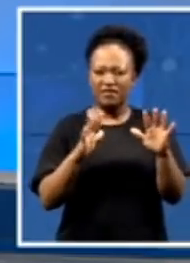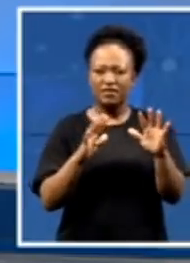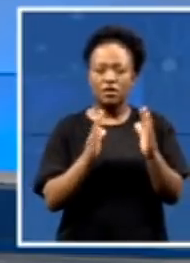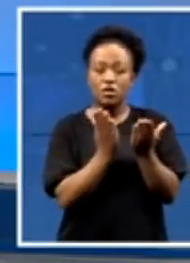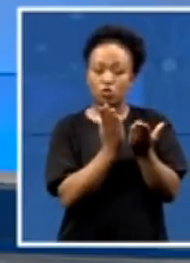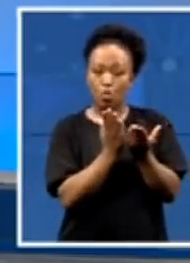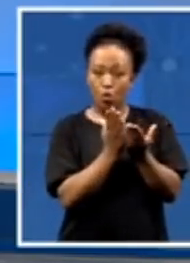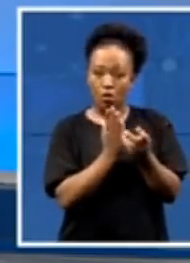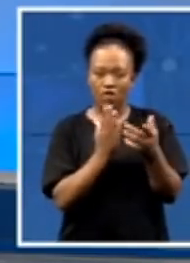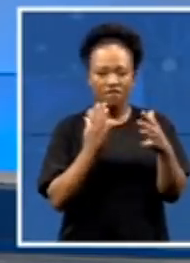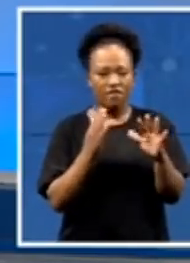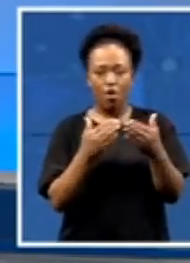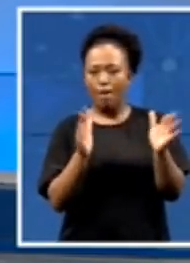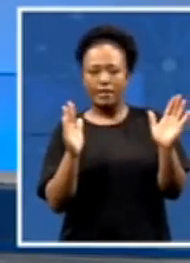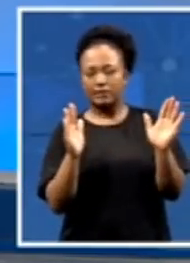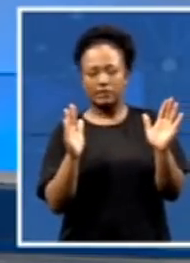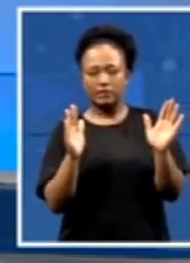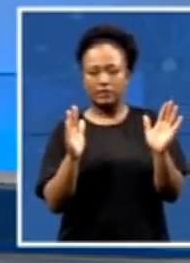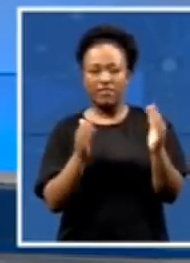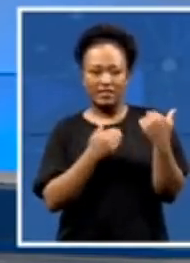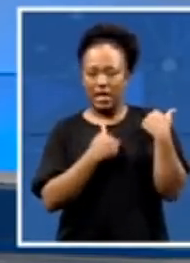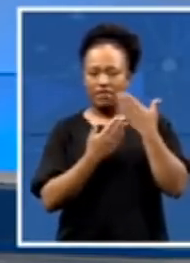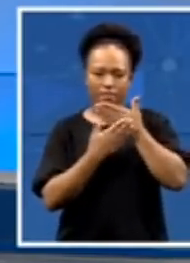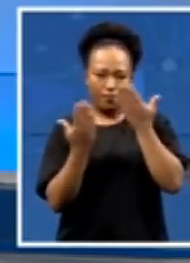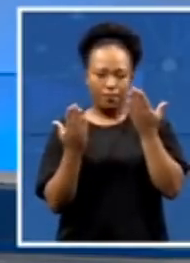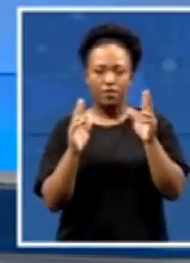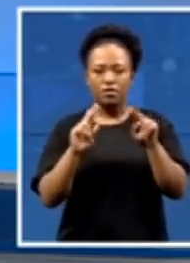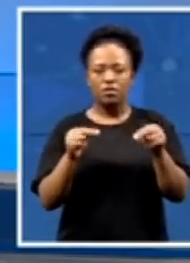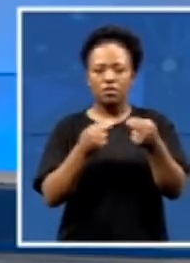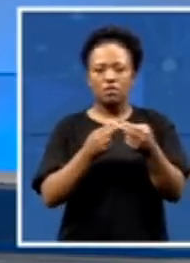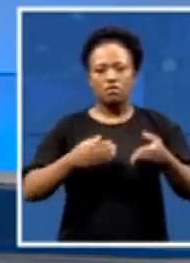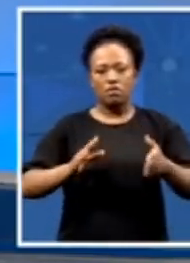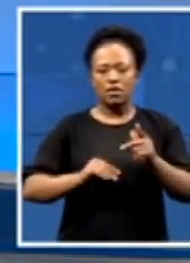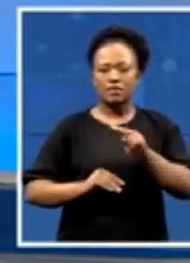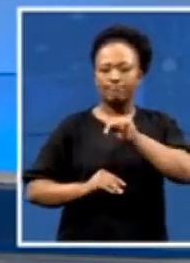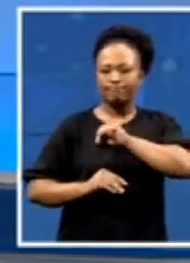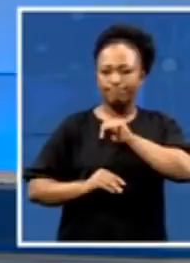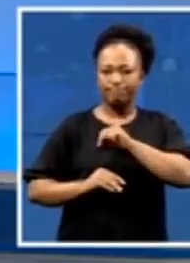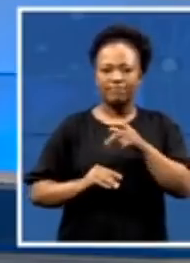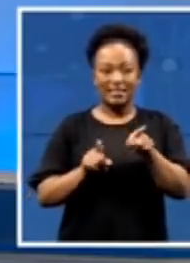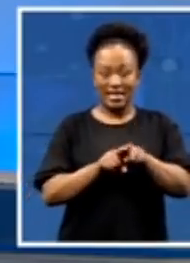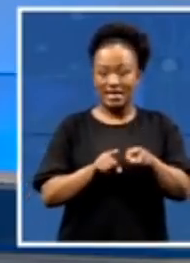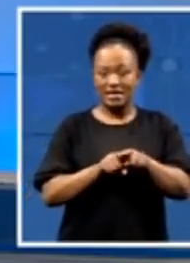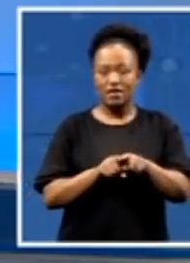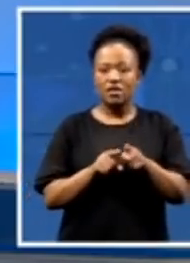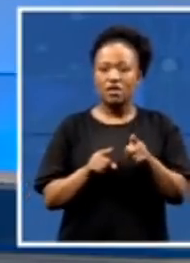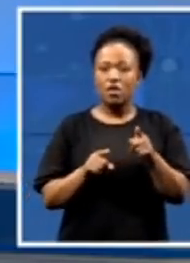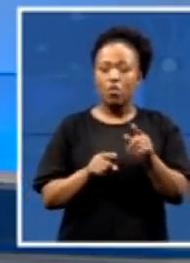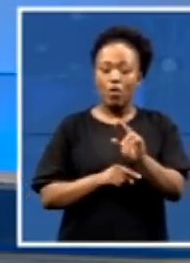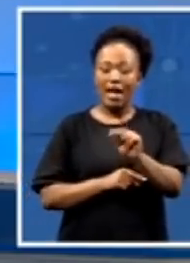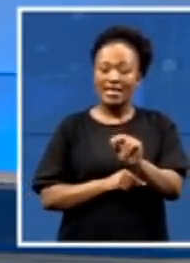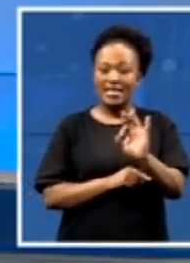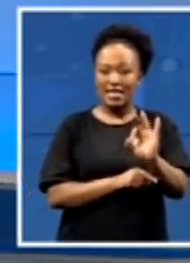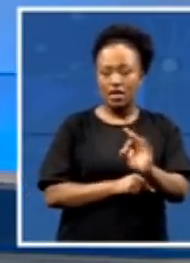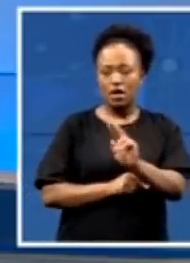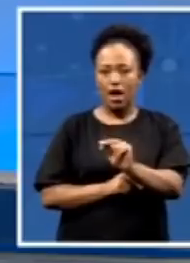to do so. National roads in KwaZulu-Natal also have not been spared, with parts of both the N3 and the N2 affected. The